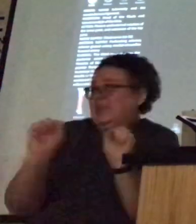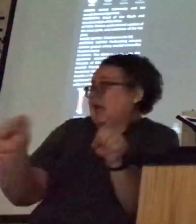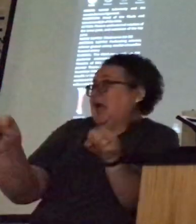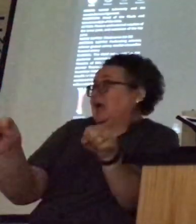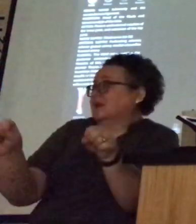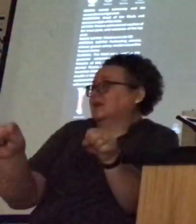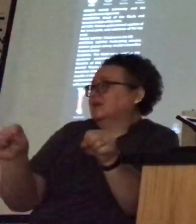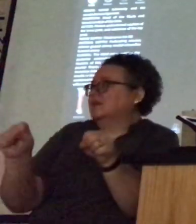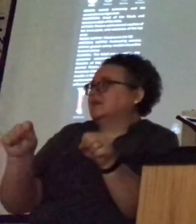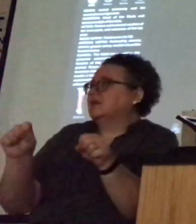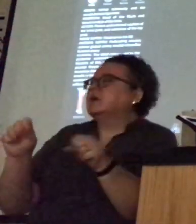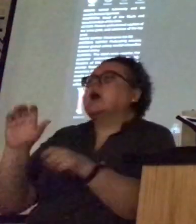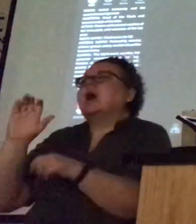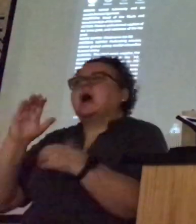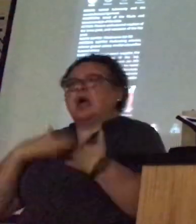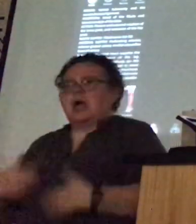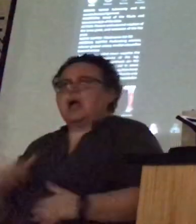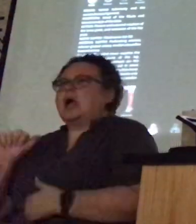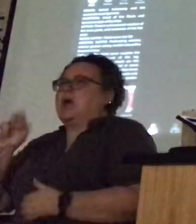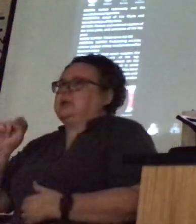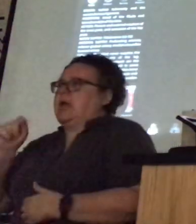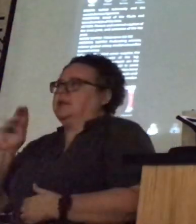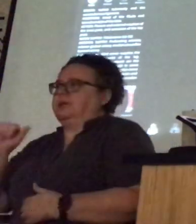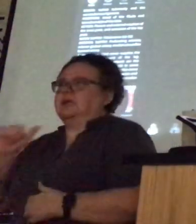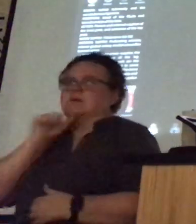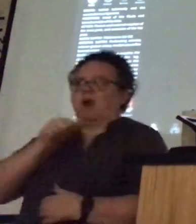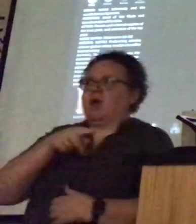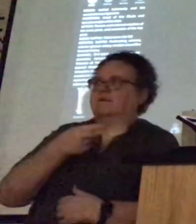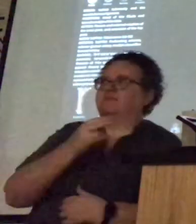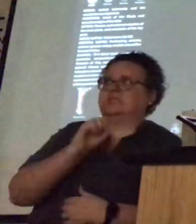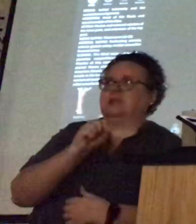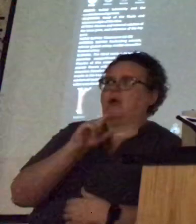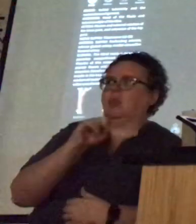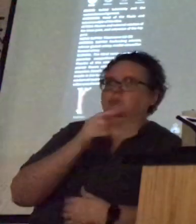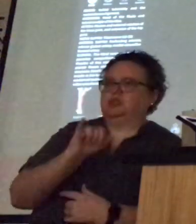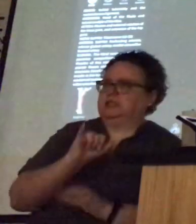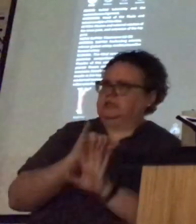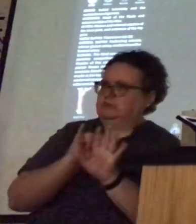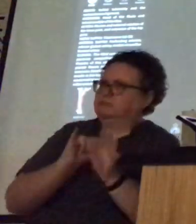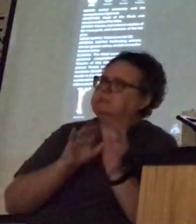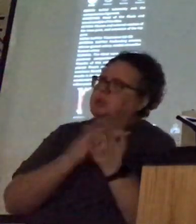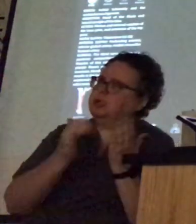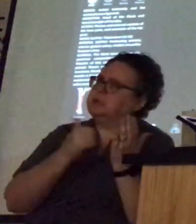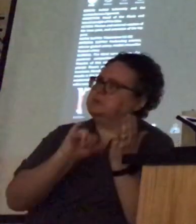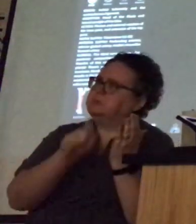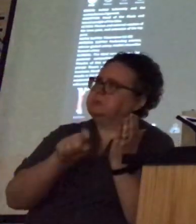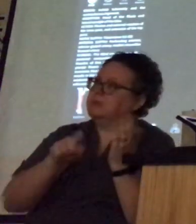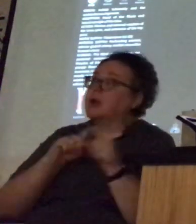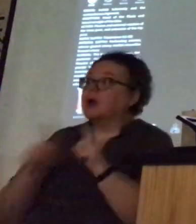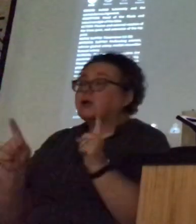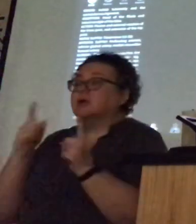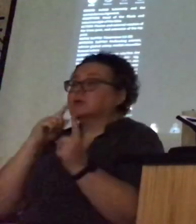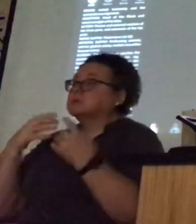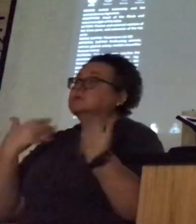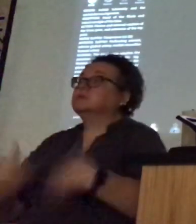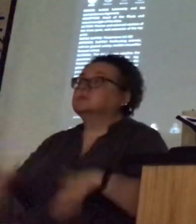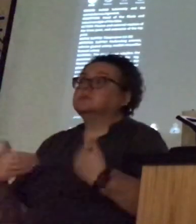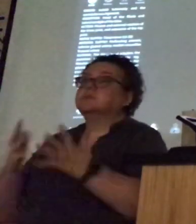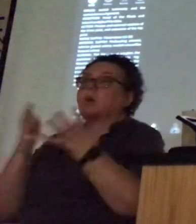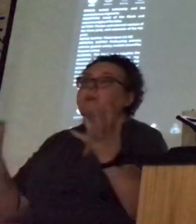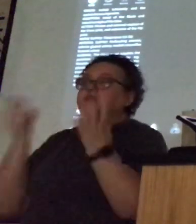not physiology. There's so much information, okay, and I can't teach everything, but since I was using it just right now,